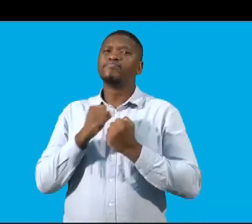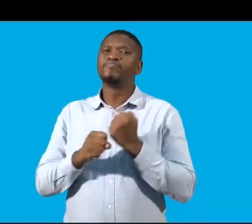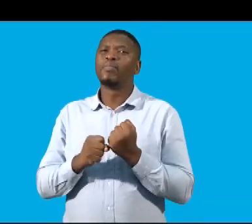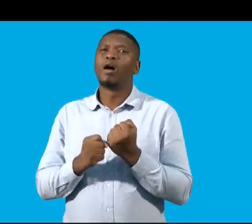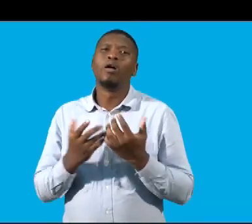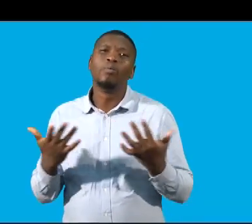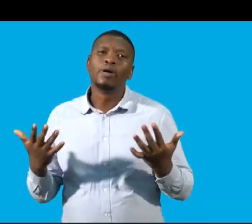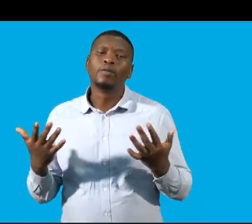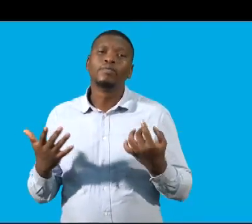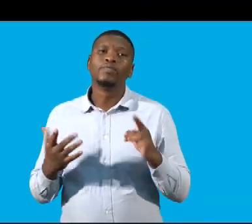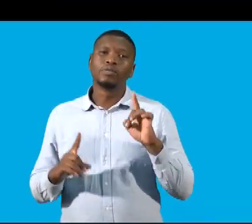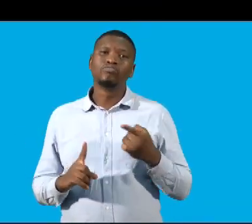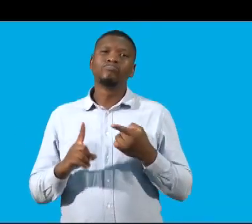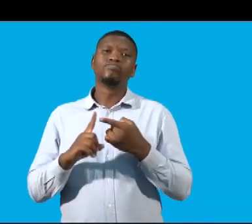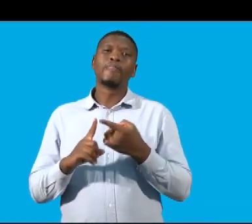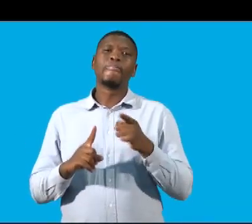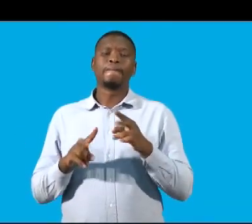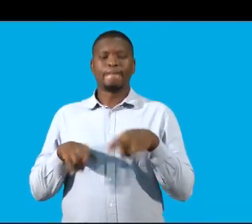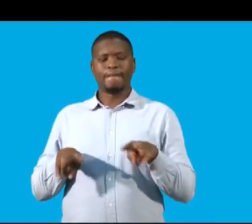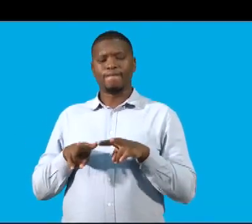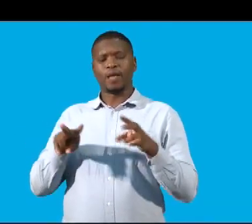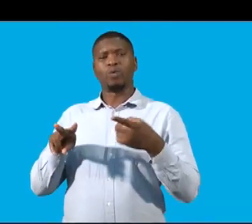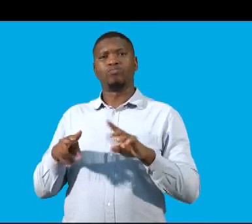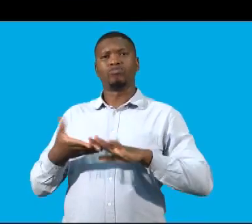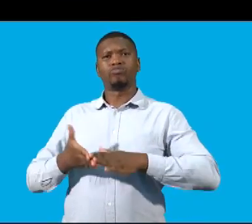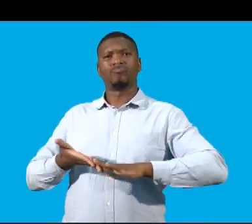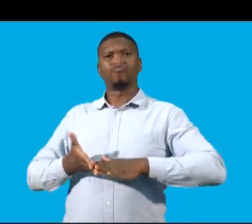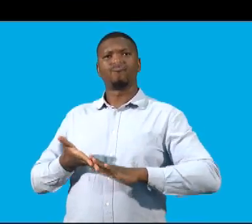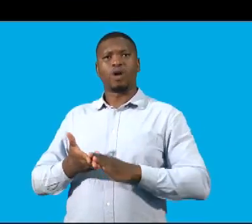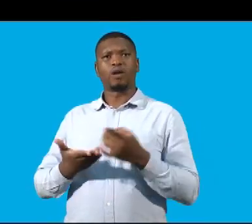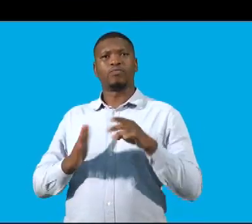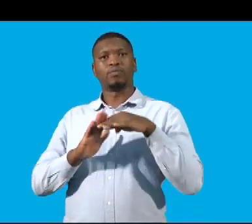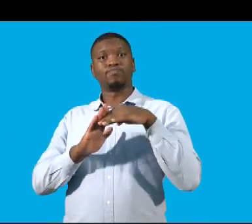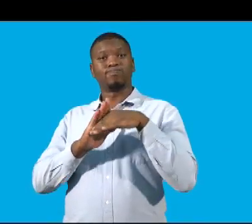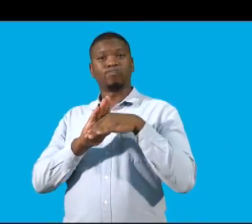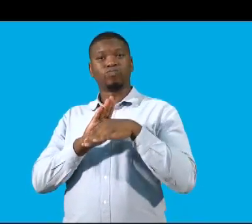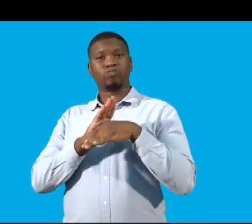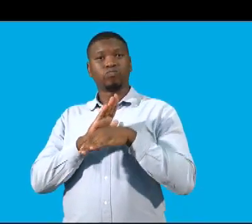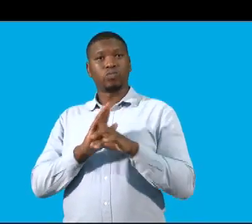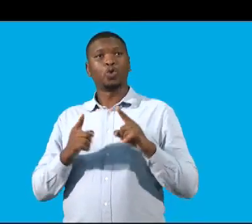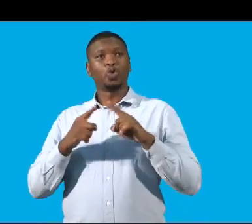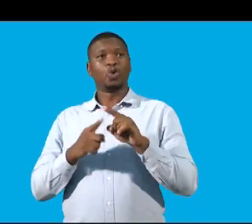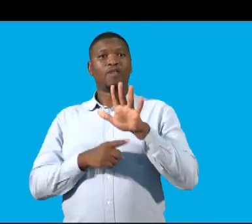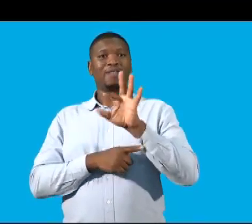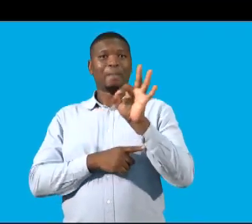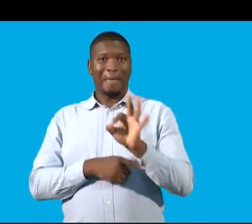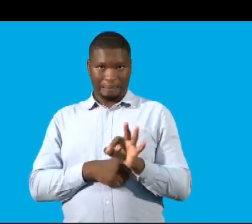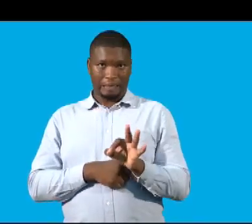many years it will take for the value of a truck to decrease